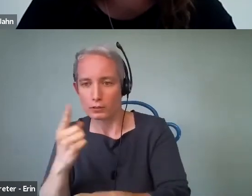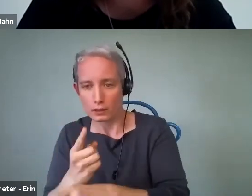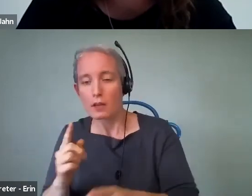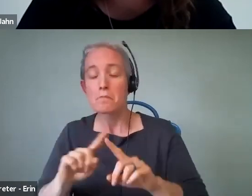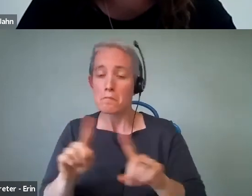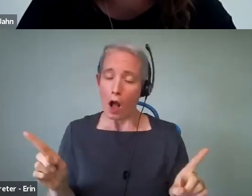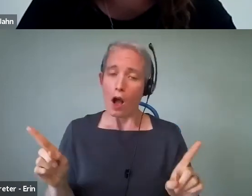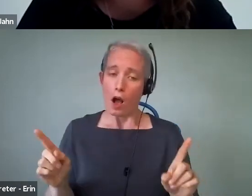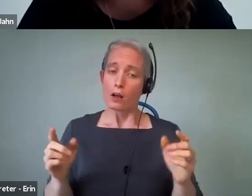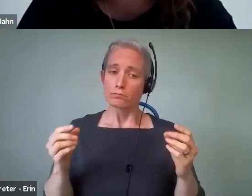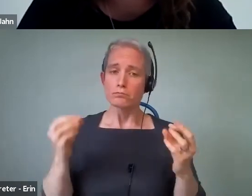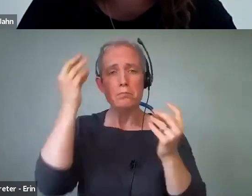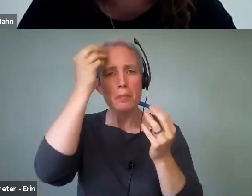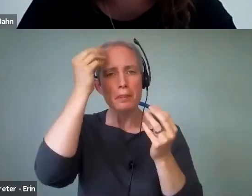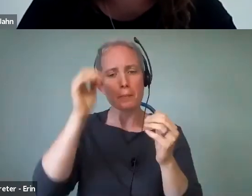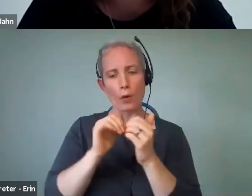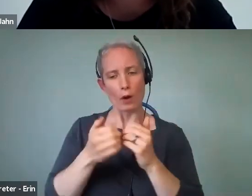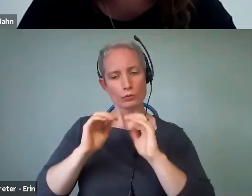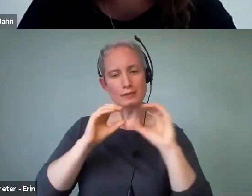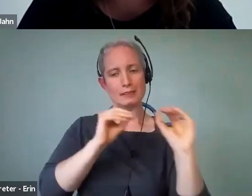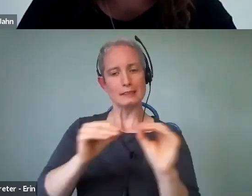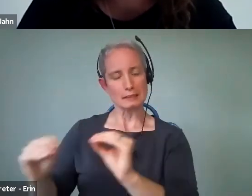it. Yes.